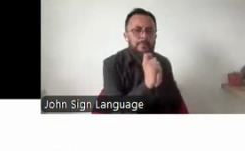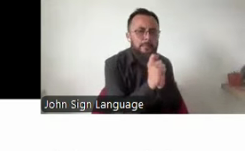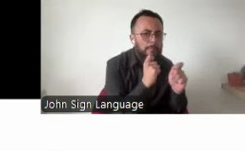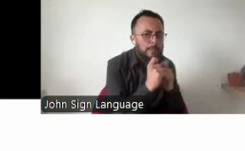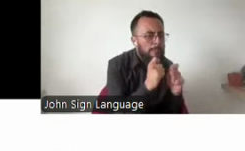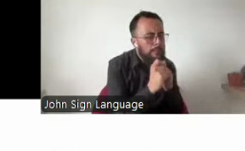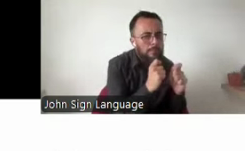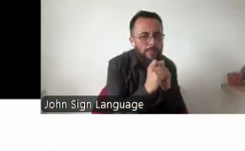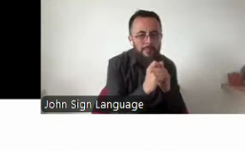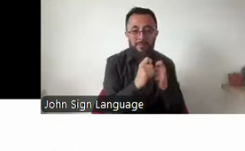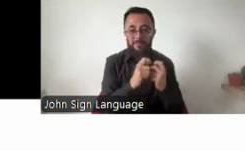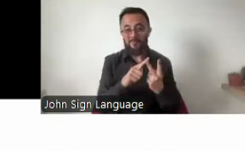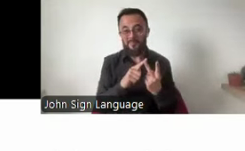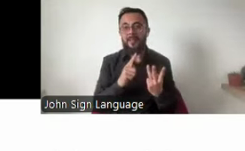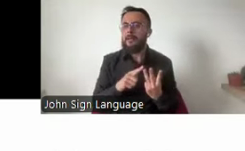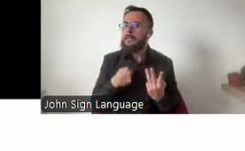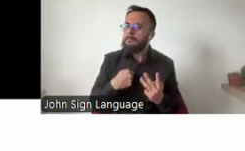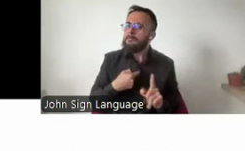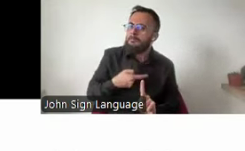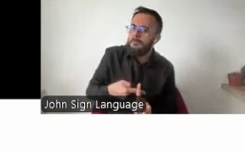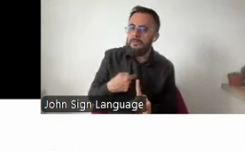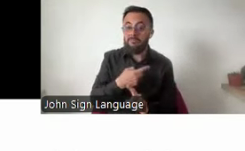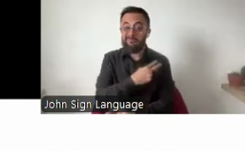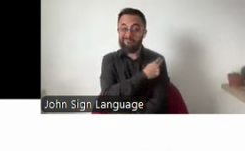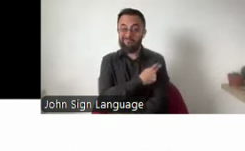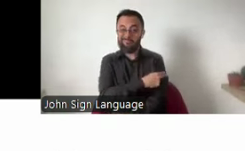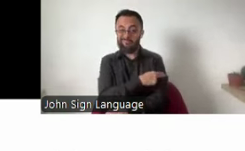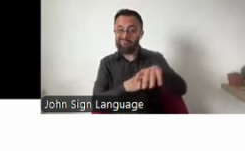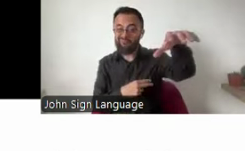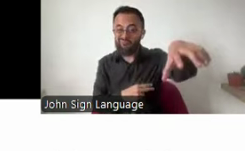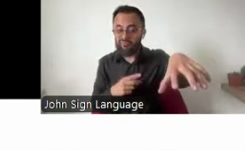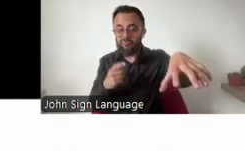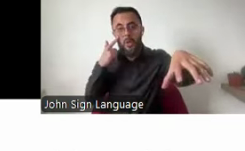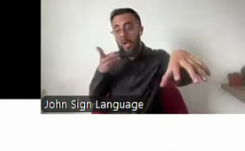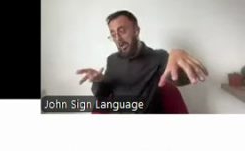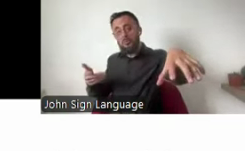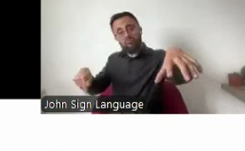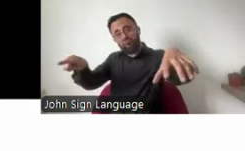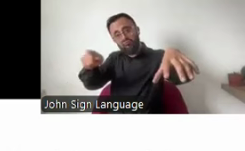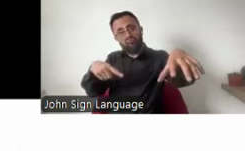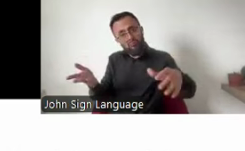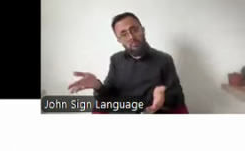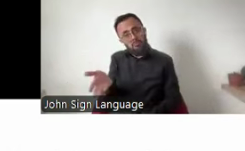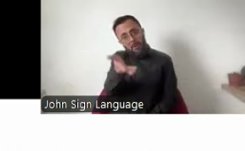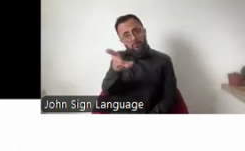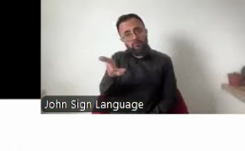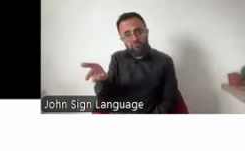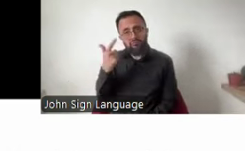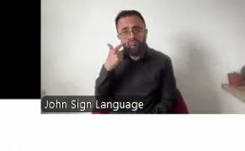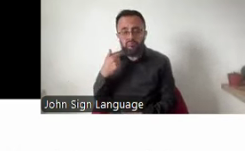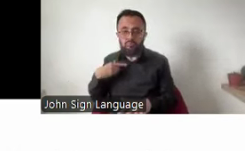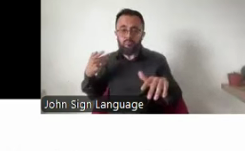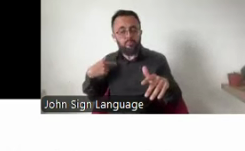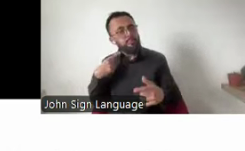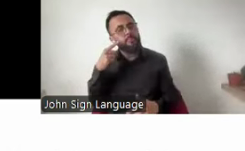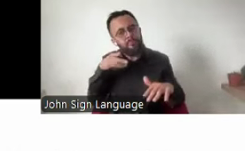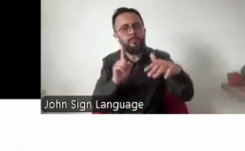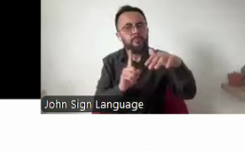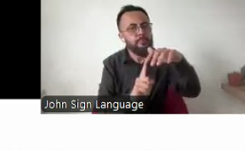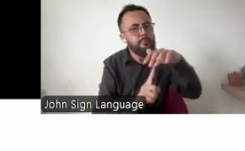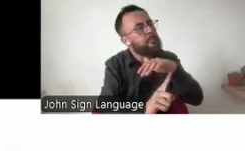to see what's working well, what's not working so well, etc. So it's a very thorough process, And there's lots